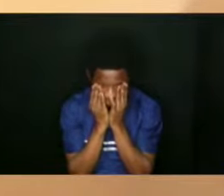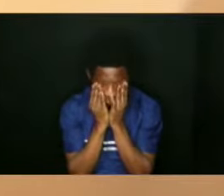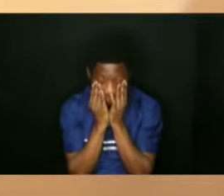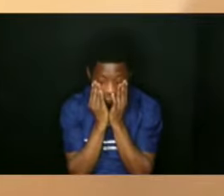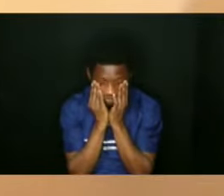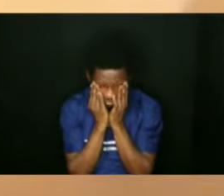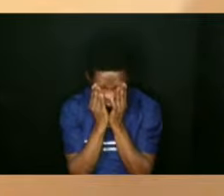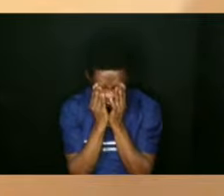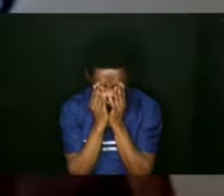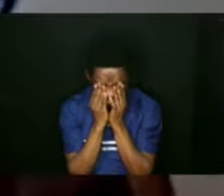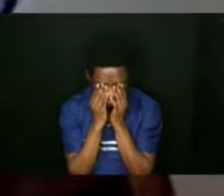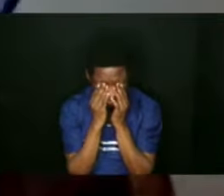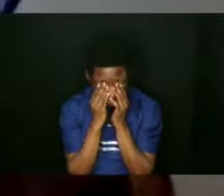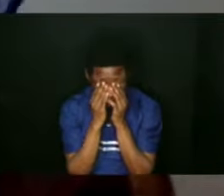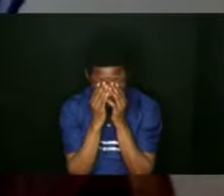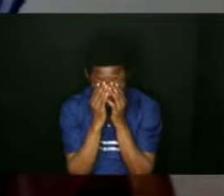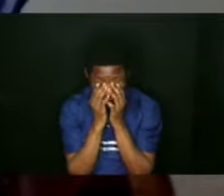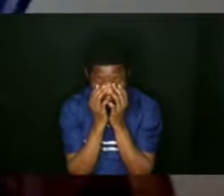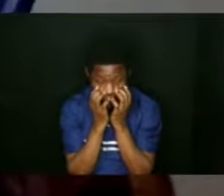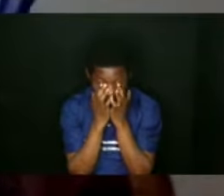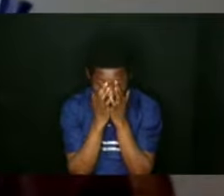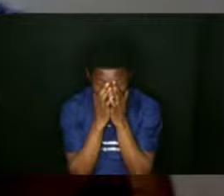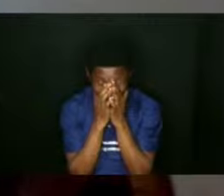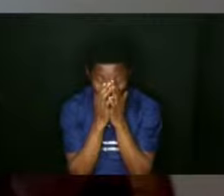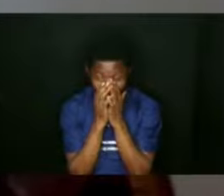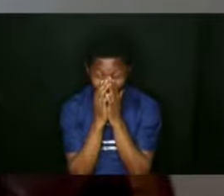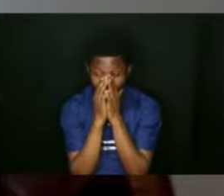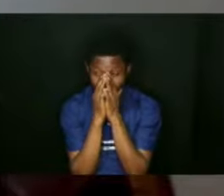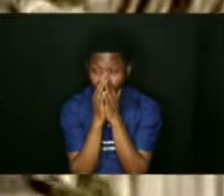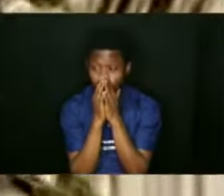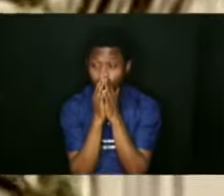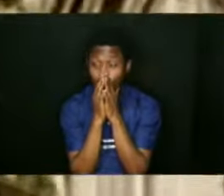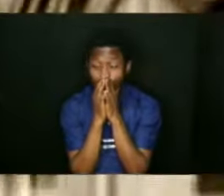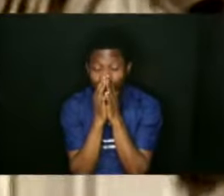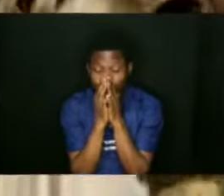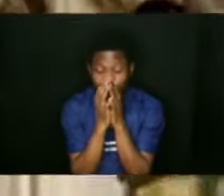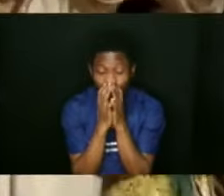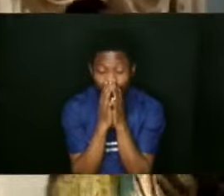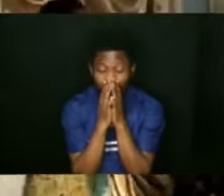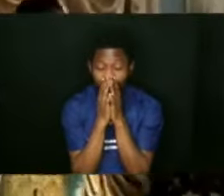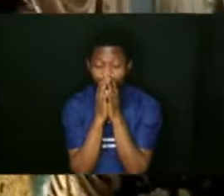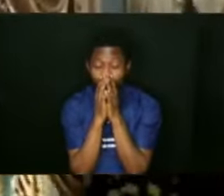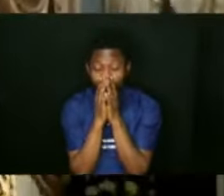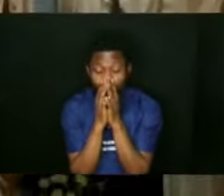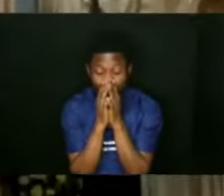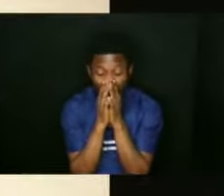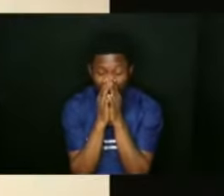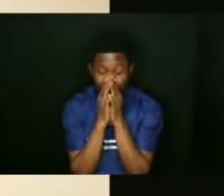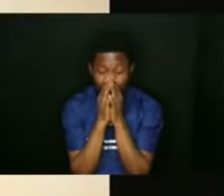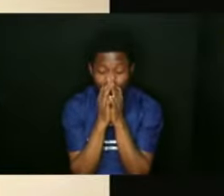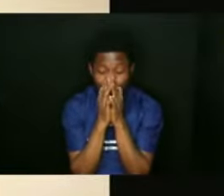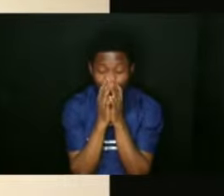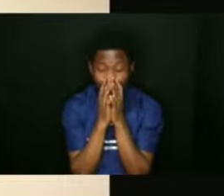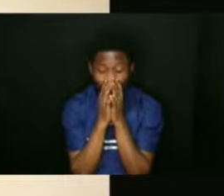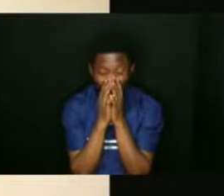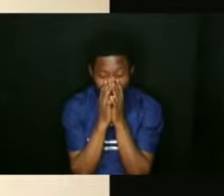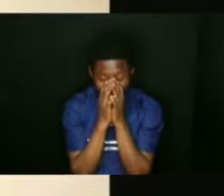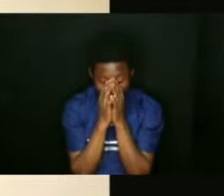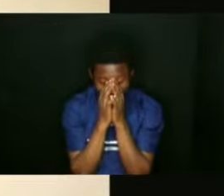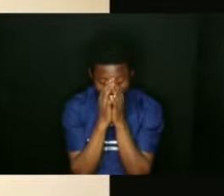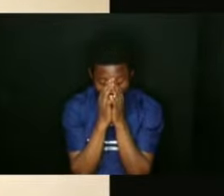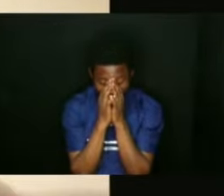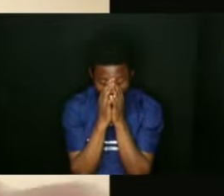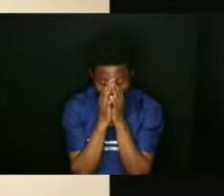these virtues rooted in the fruit of the Spirit shall be ours from today. In the name of Jesus. In the name of